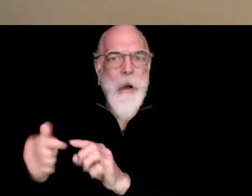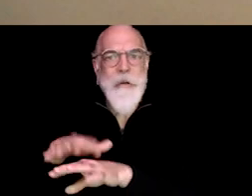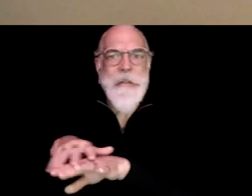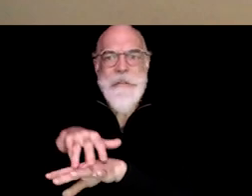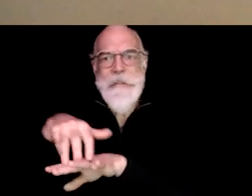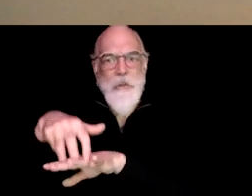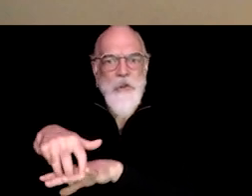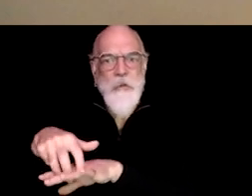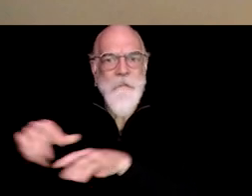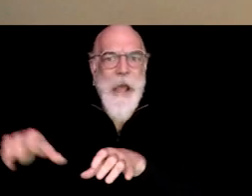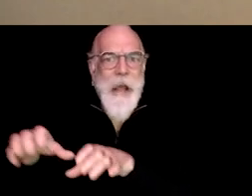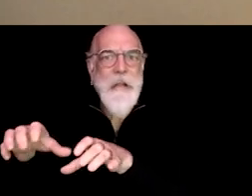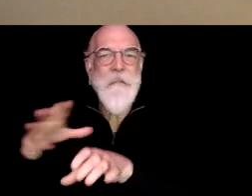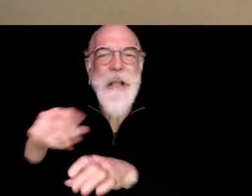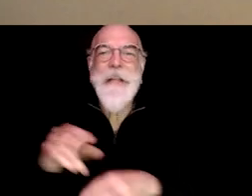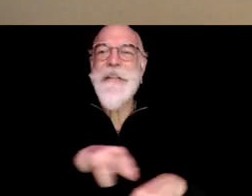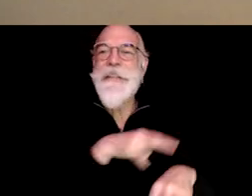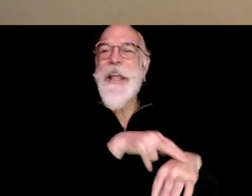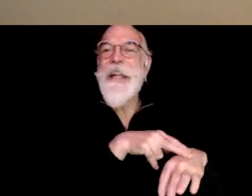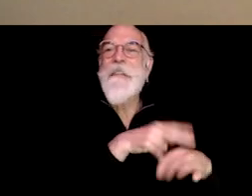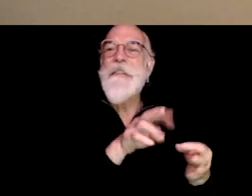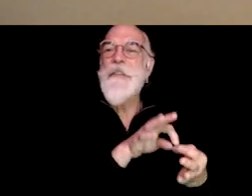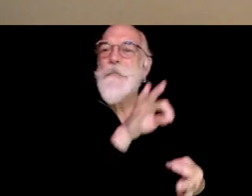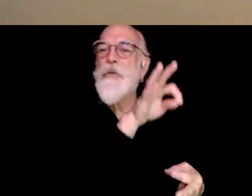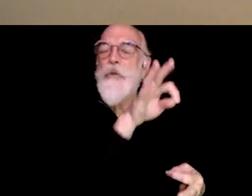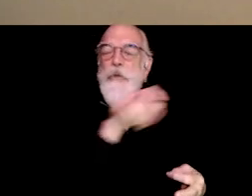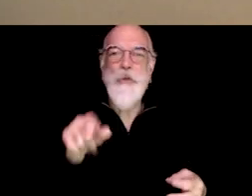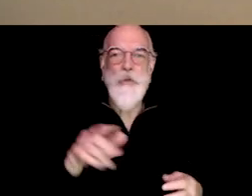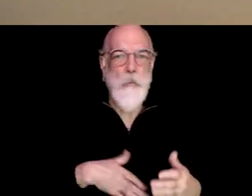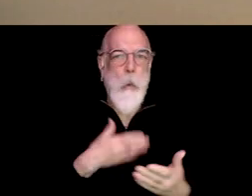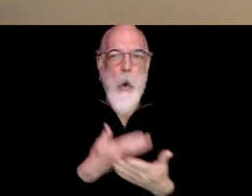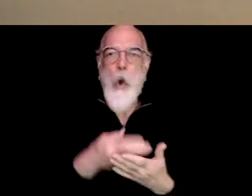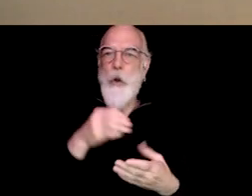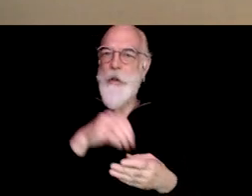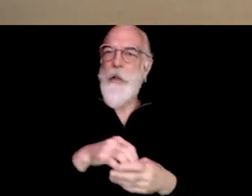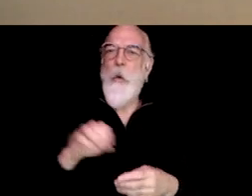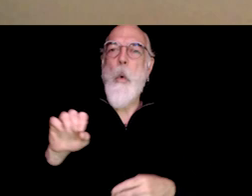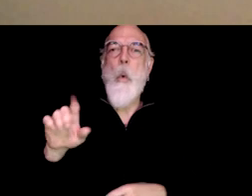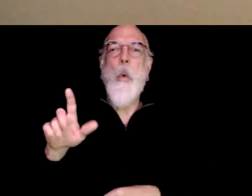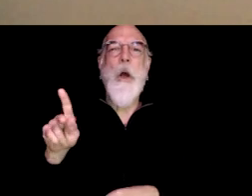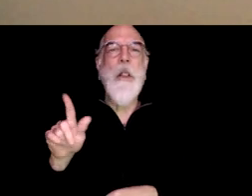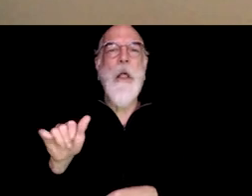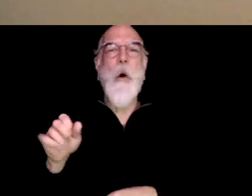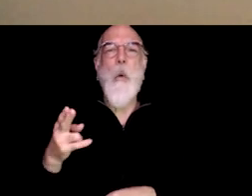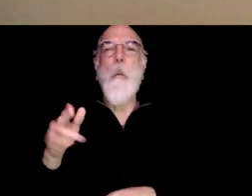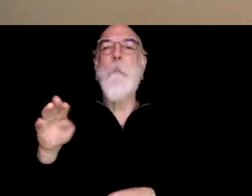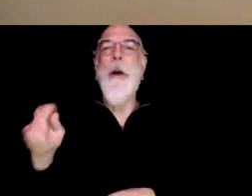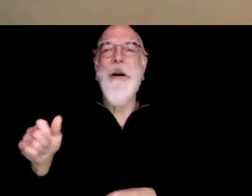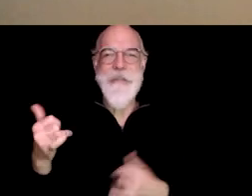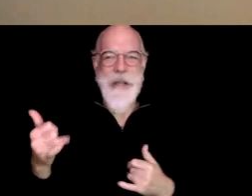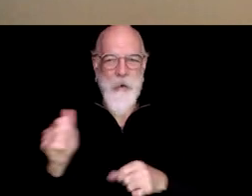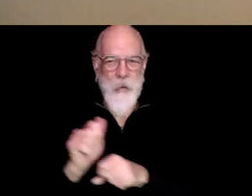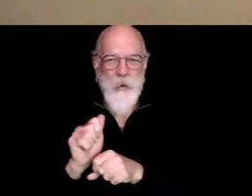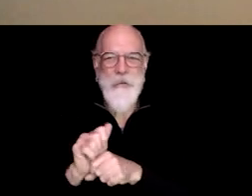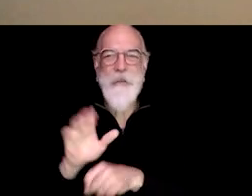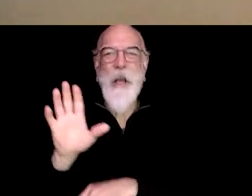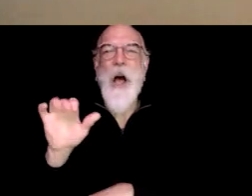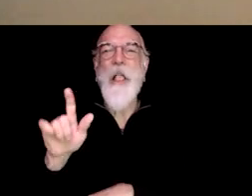Native spirituality. She was born in Oklahoma and now lives and works in Colorado in a tiny town